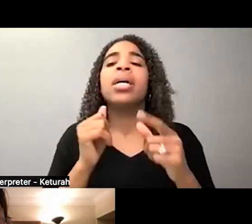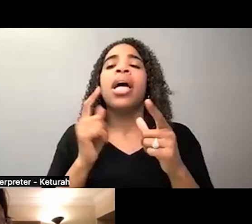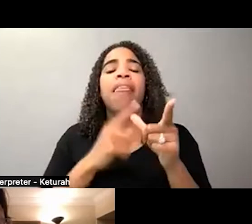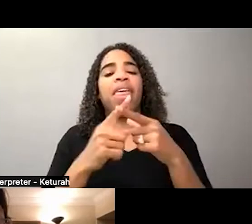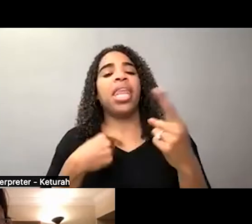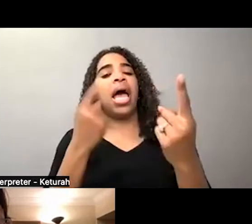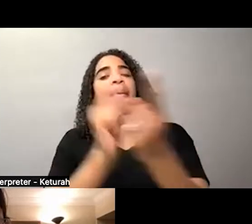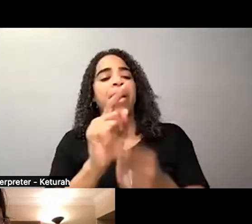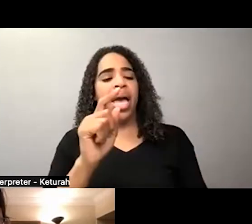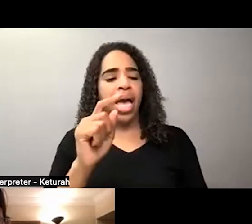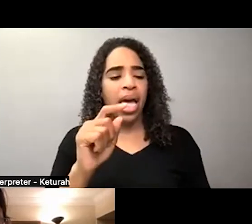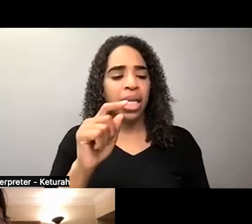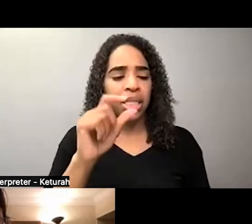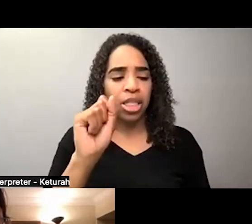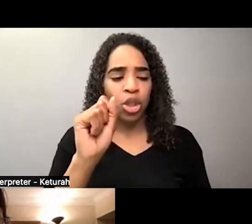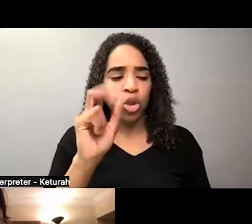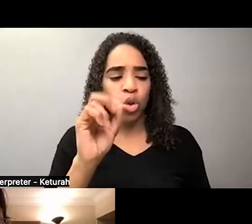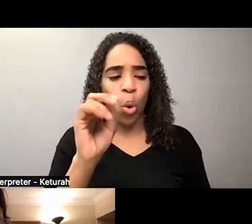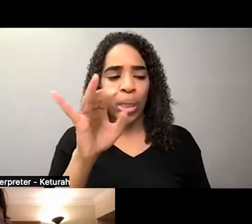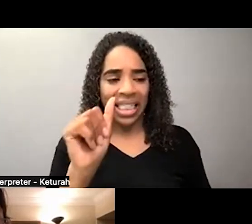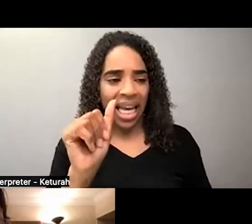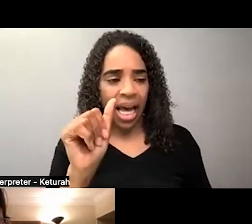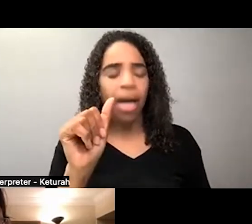I couldn't get back for a while. I mean, I